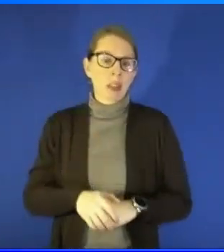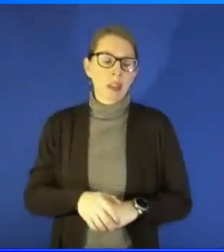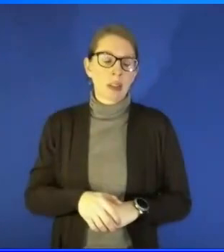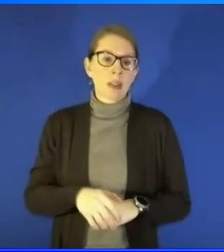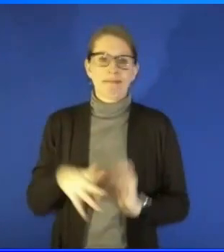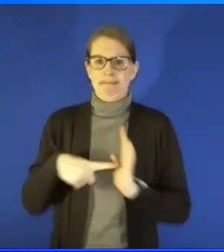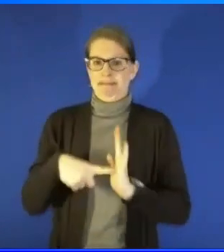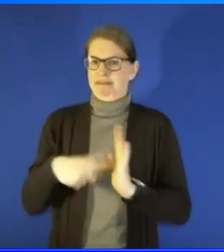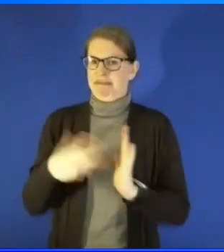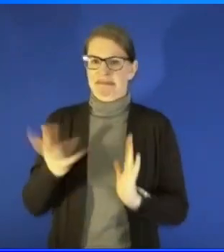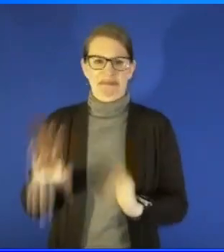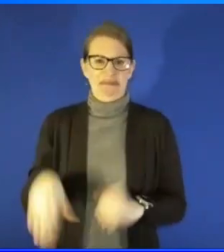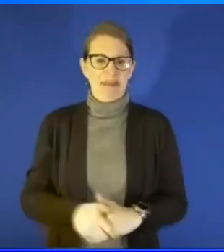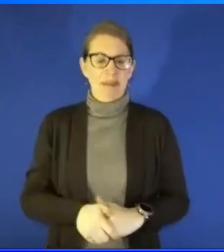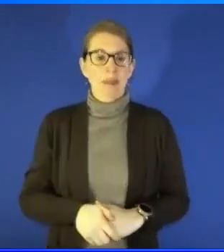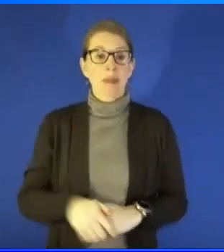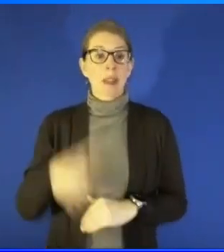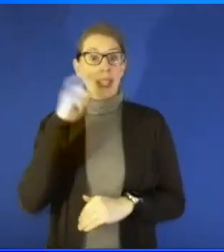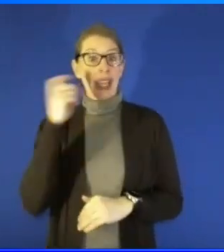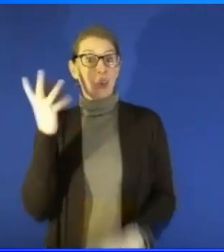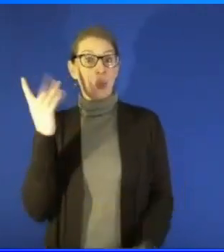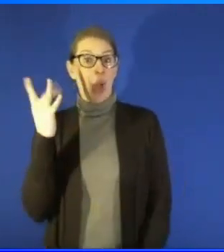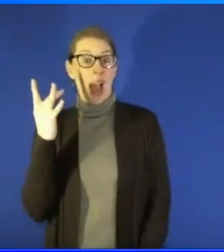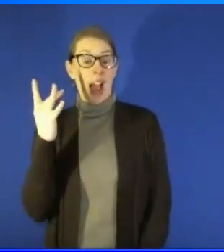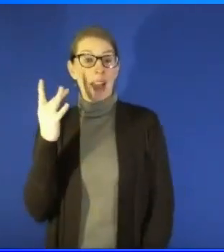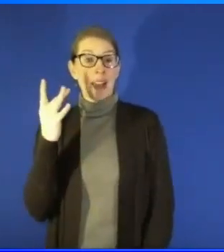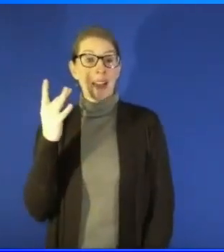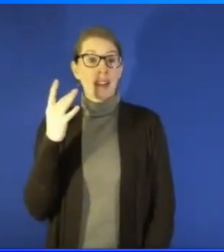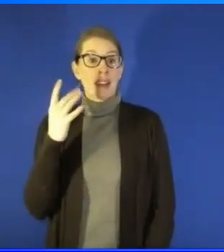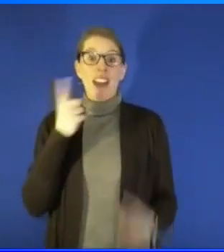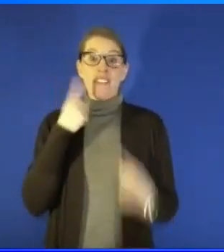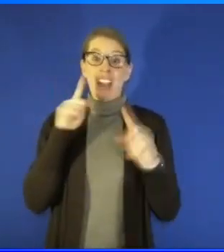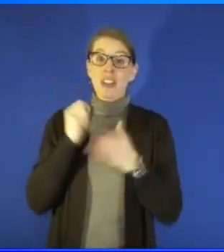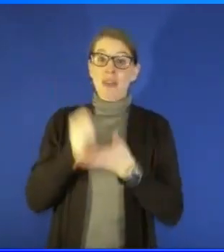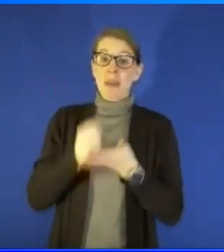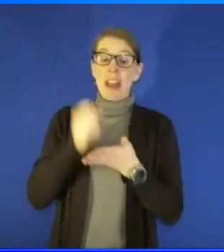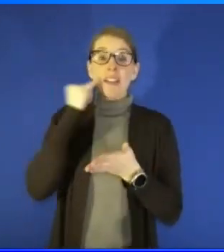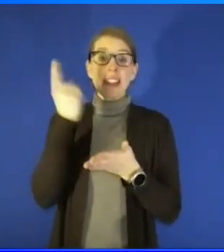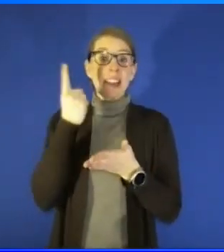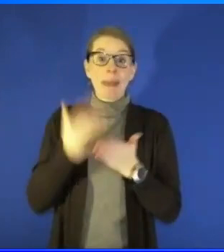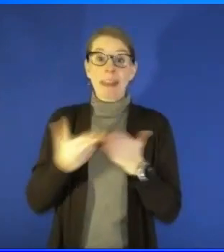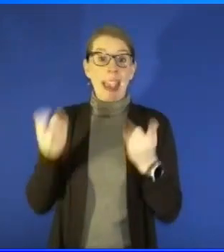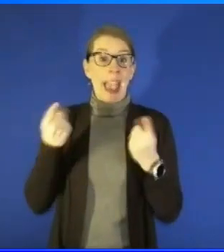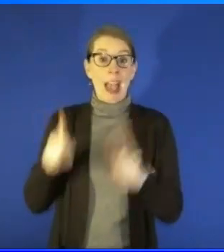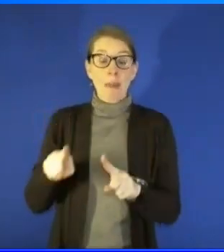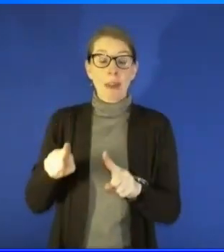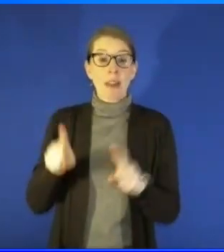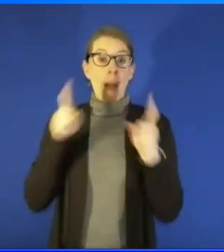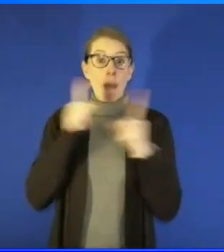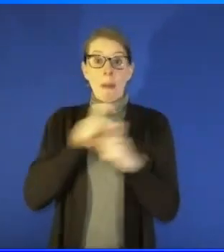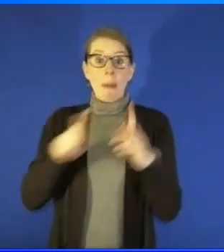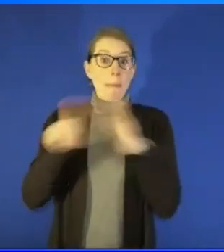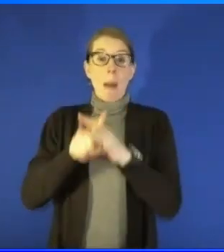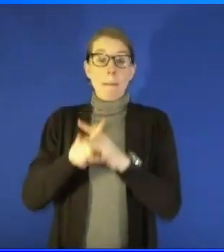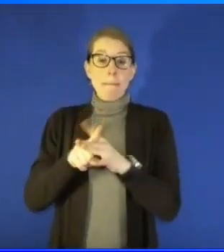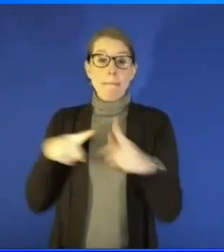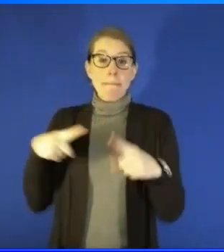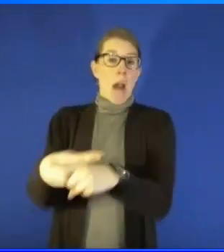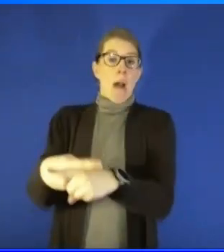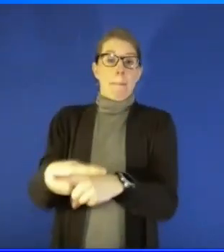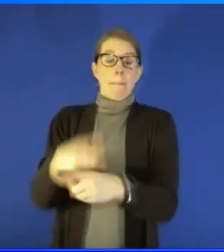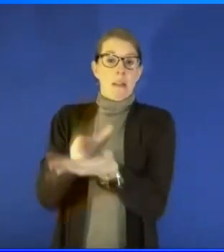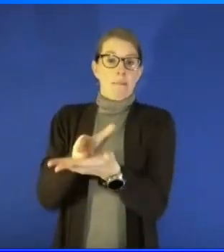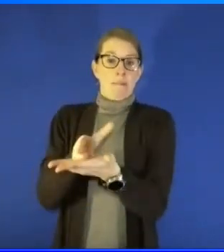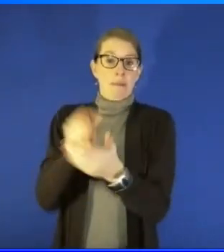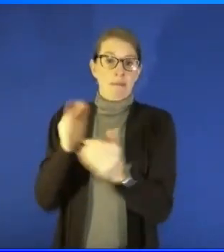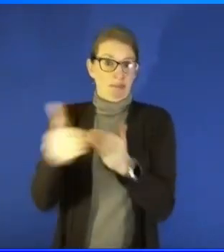that's because, again, we have effective treatments. If something happens as a complication, that we can intervene very effectively. Right